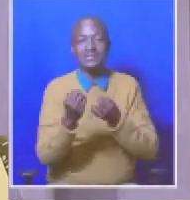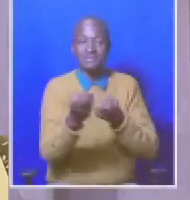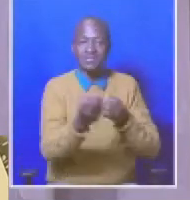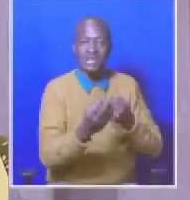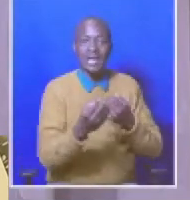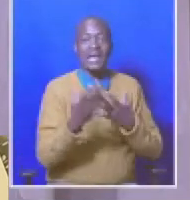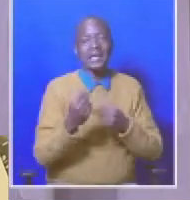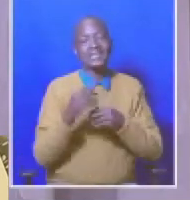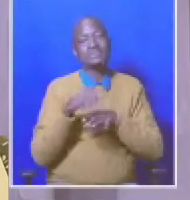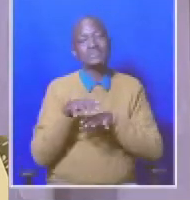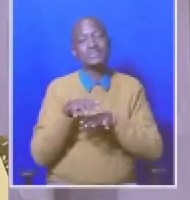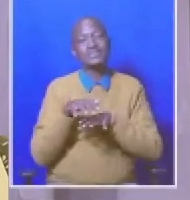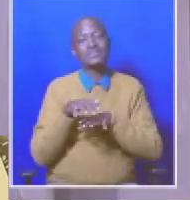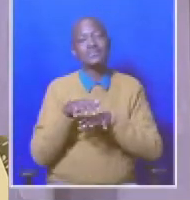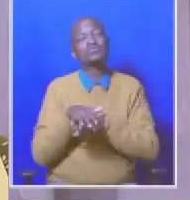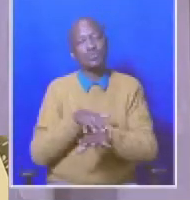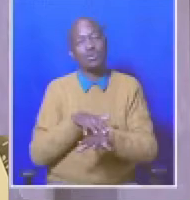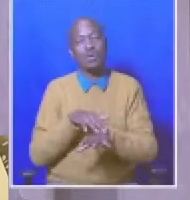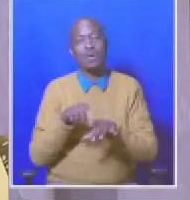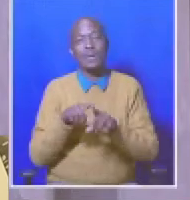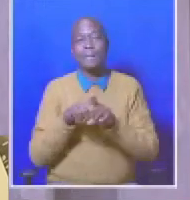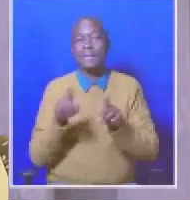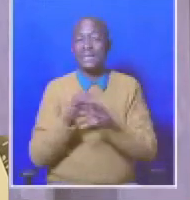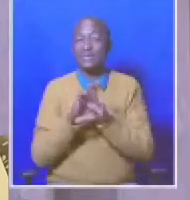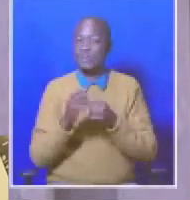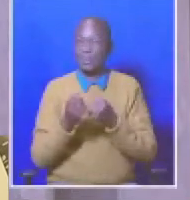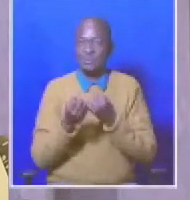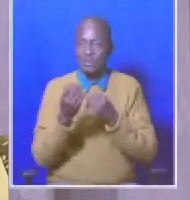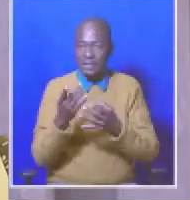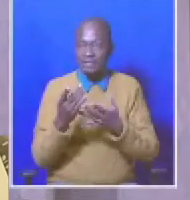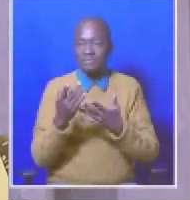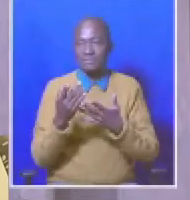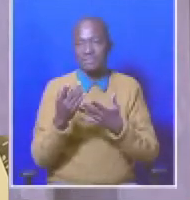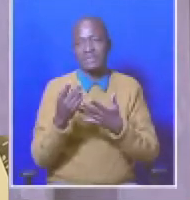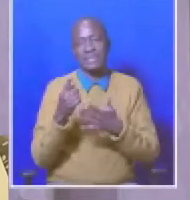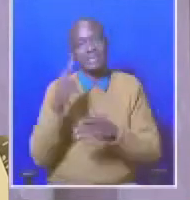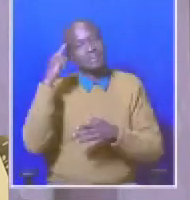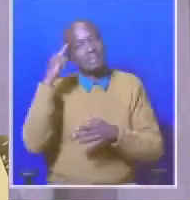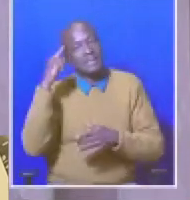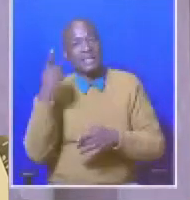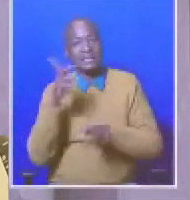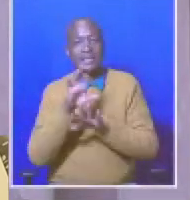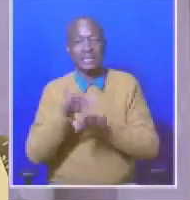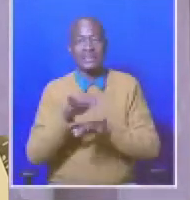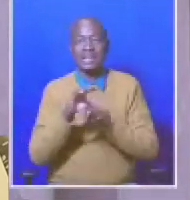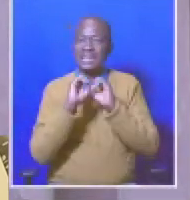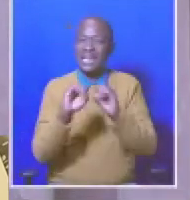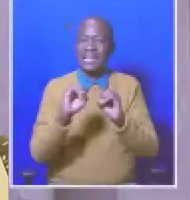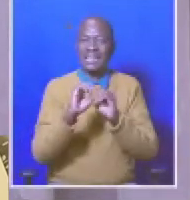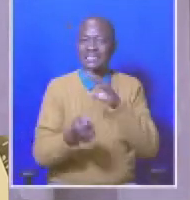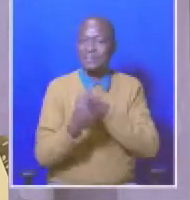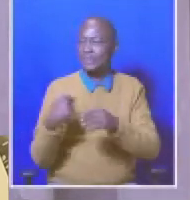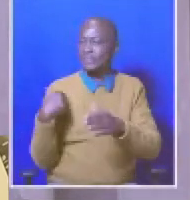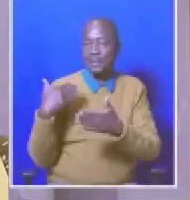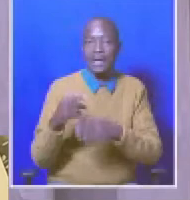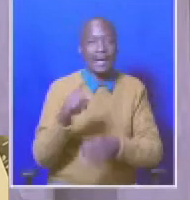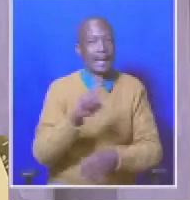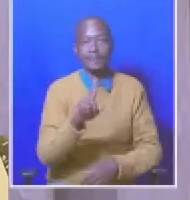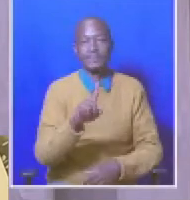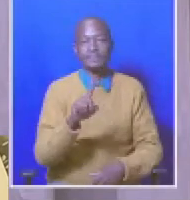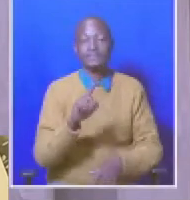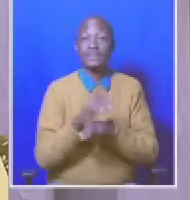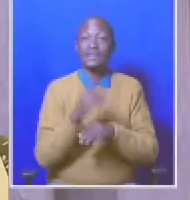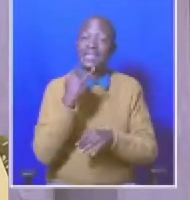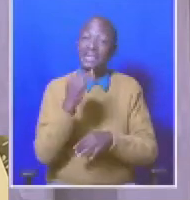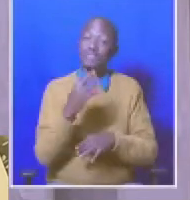But I don't think we should give an impression that nothing has happened. If you look at the figures out there, I